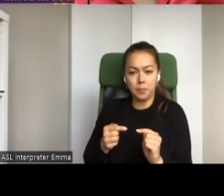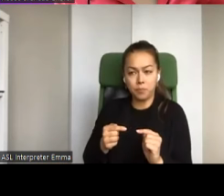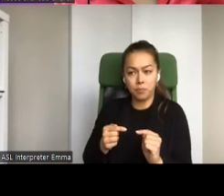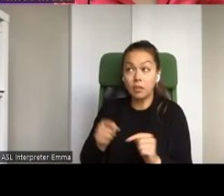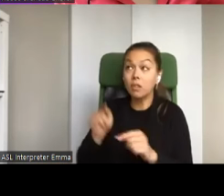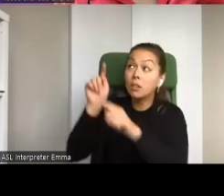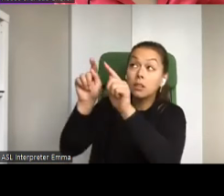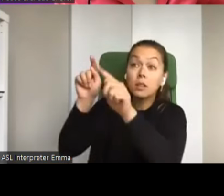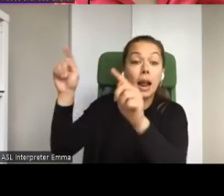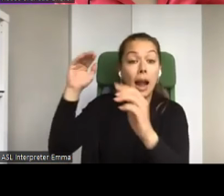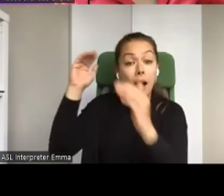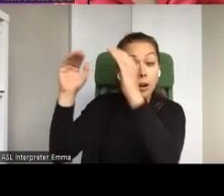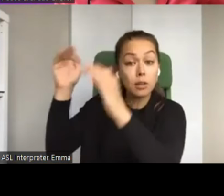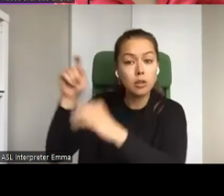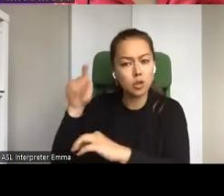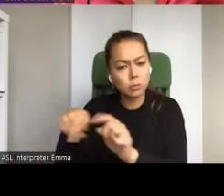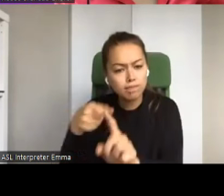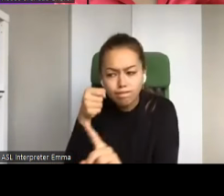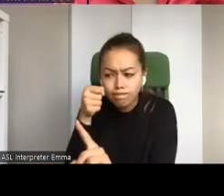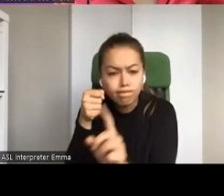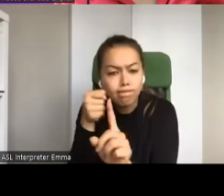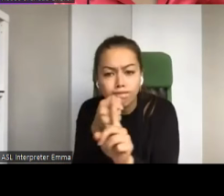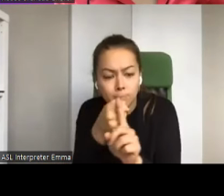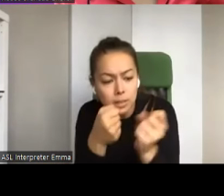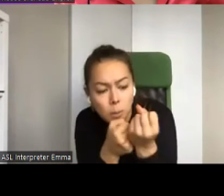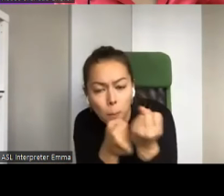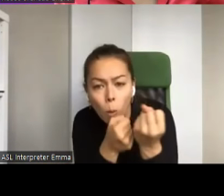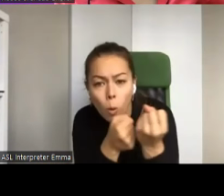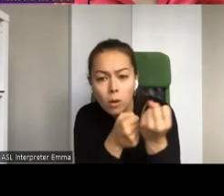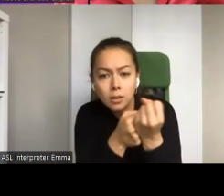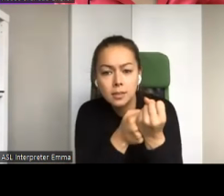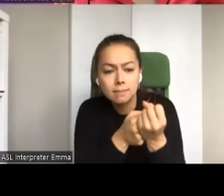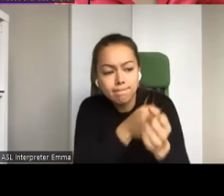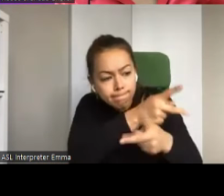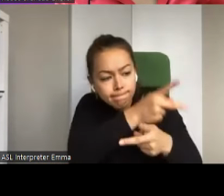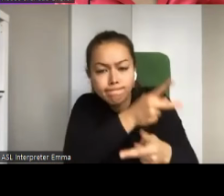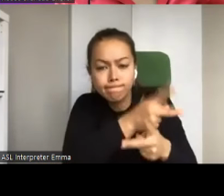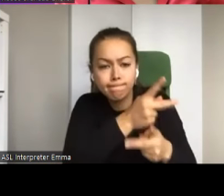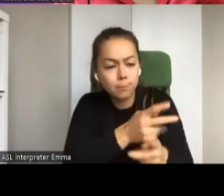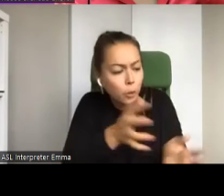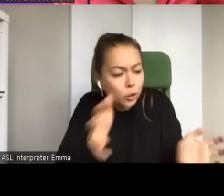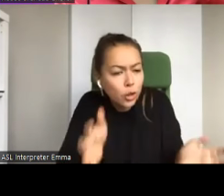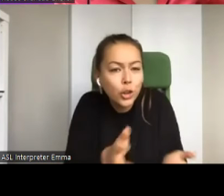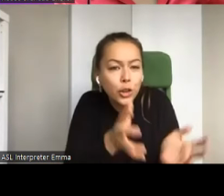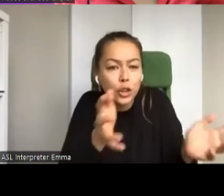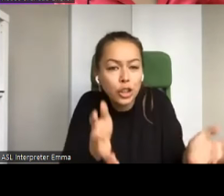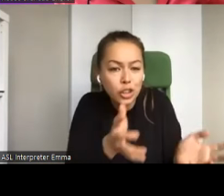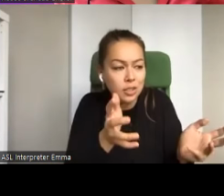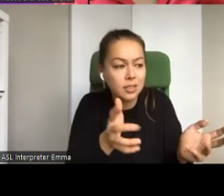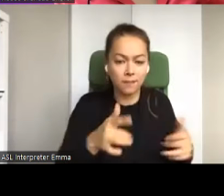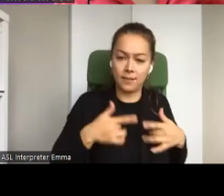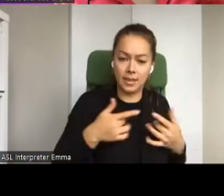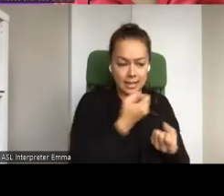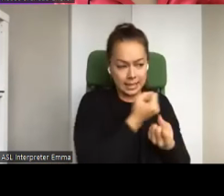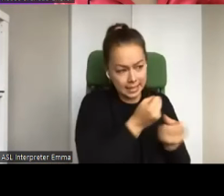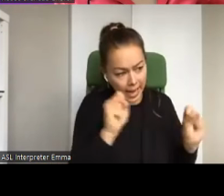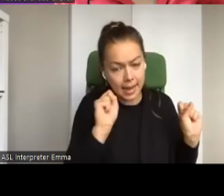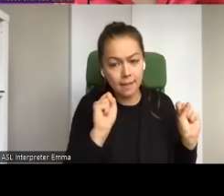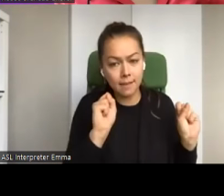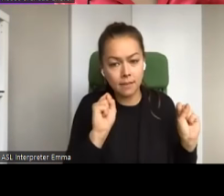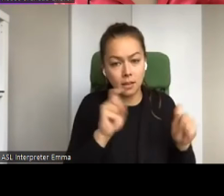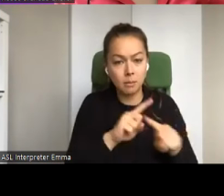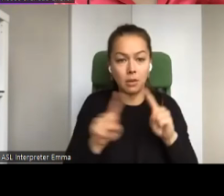encouragement, and be kind to them, and make them feel safe. These people, unfortunately, do things to